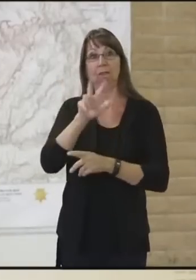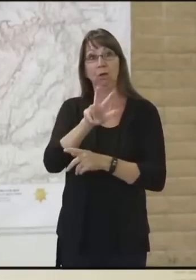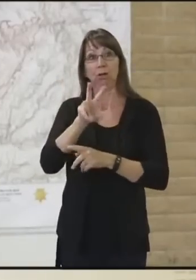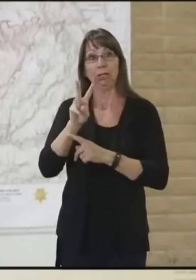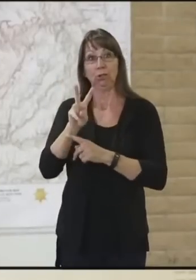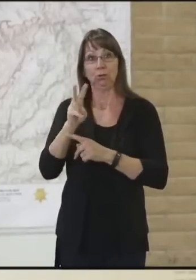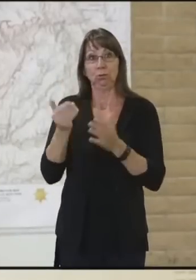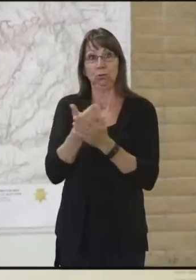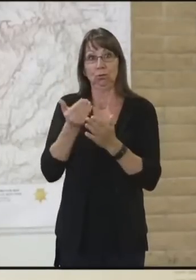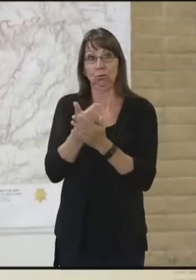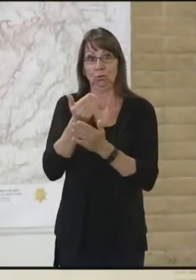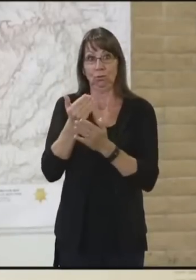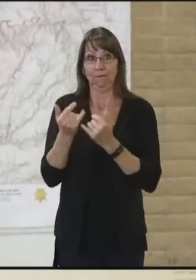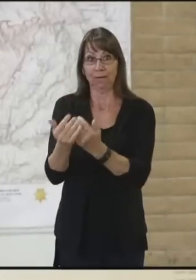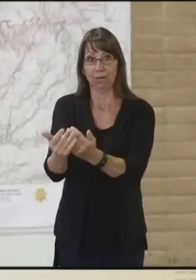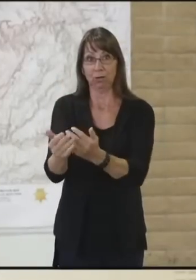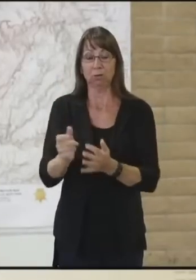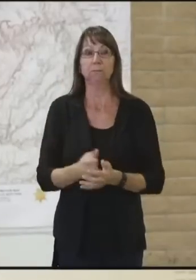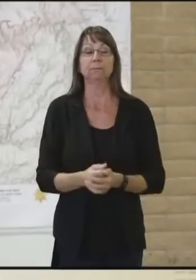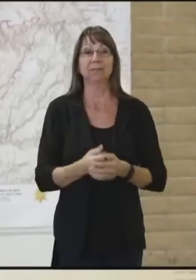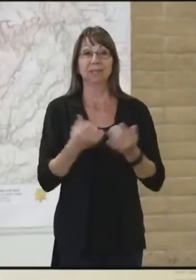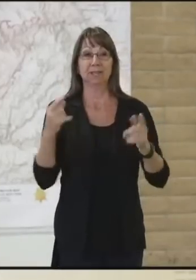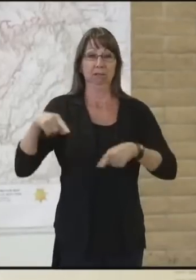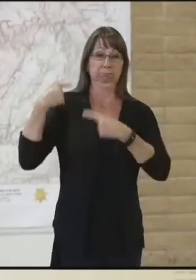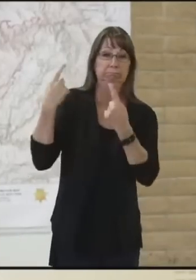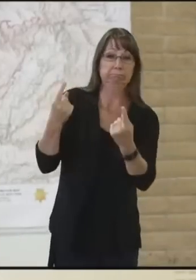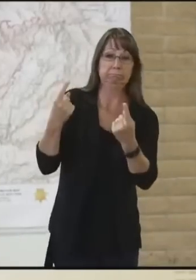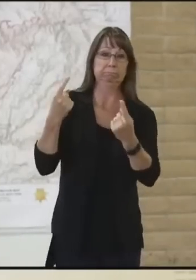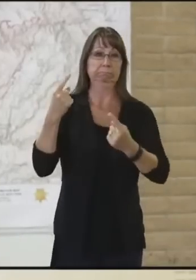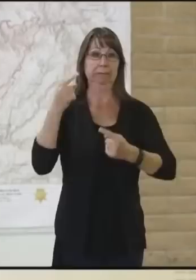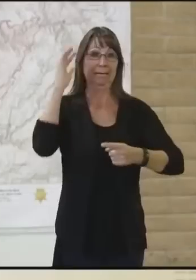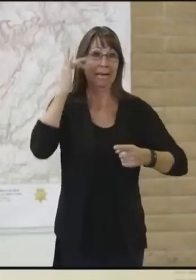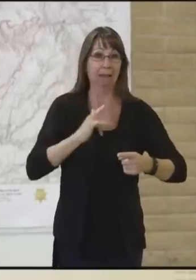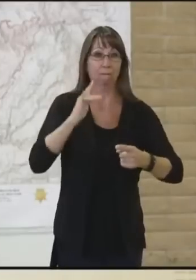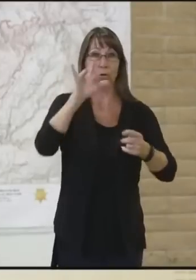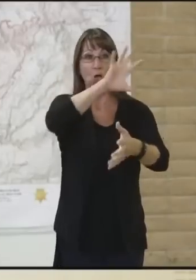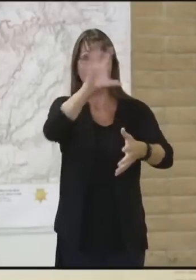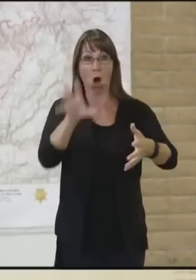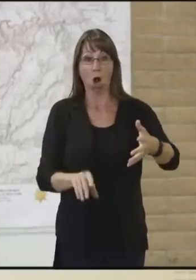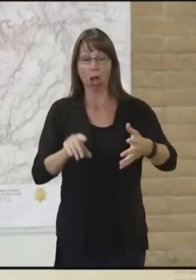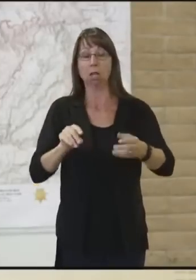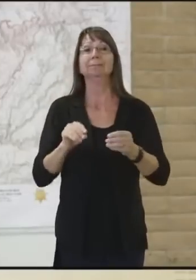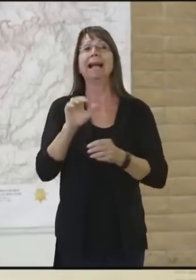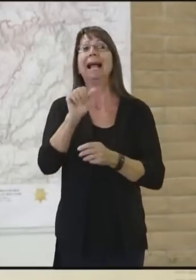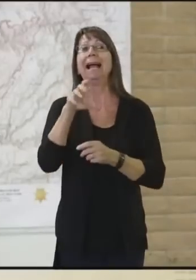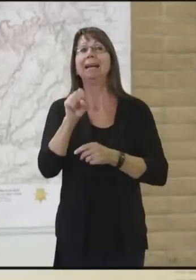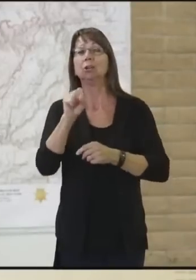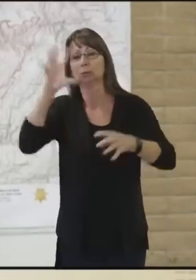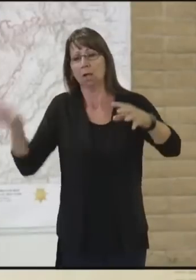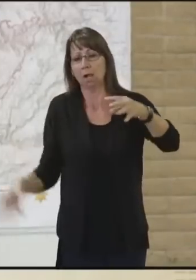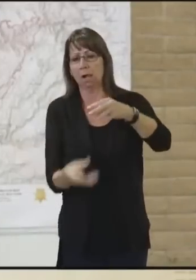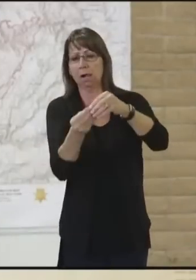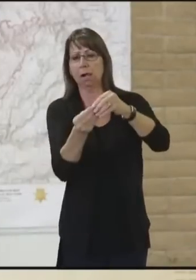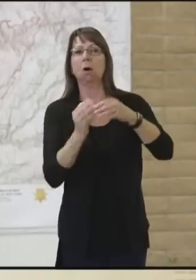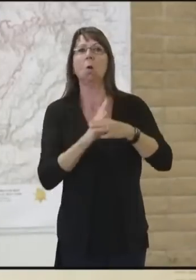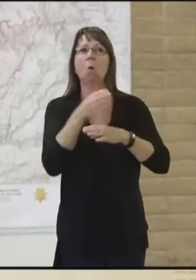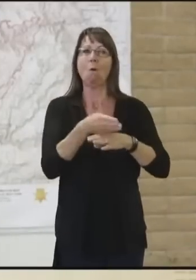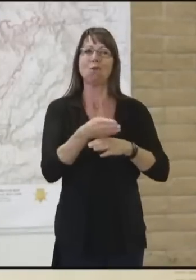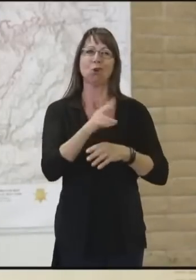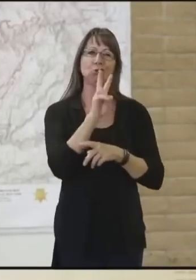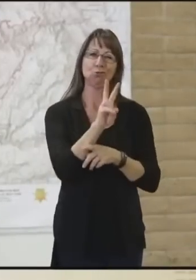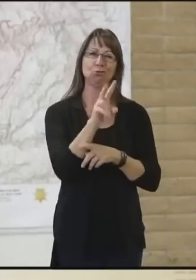Our current total acreage burned for the entire state of California is over 2.6 million acres